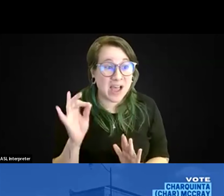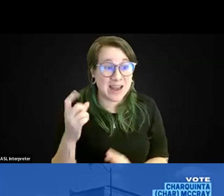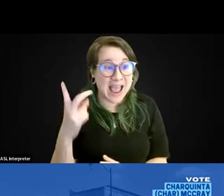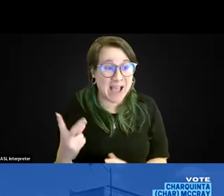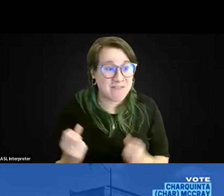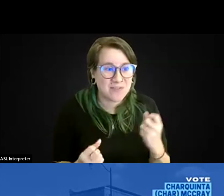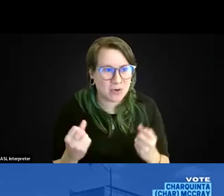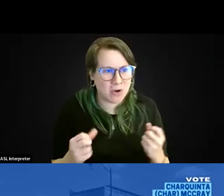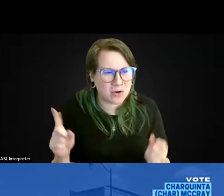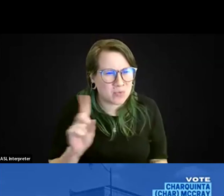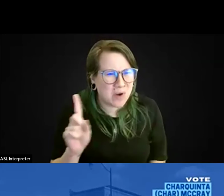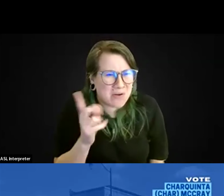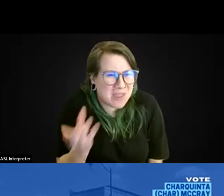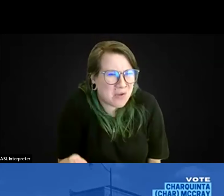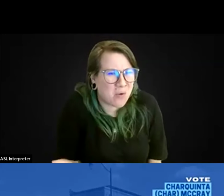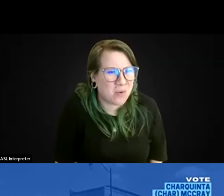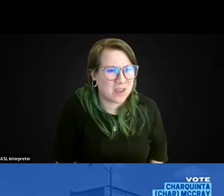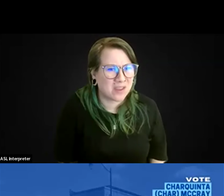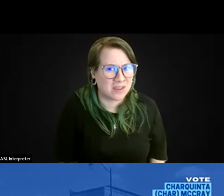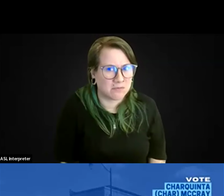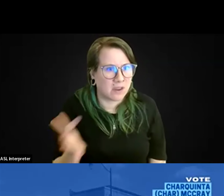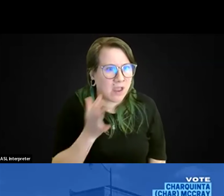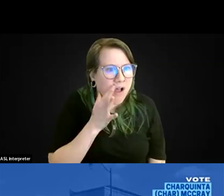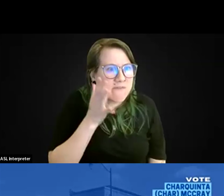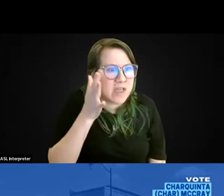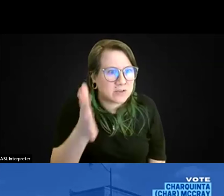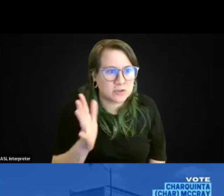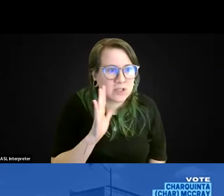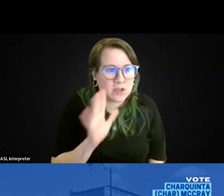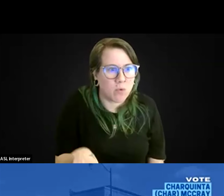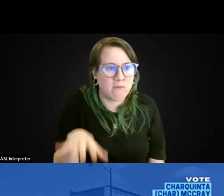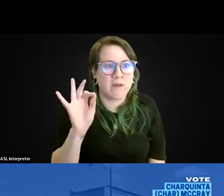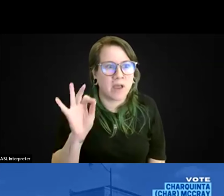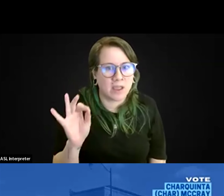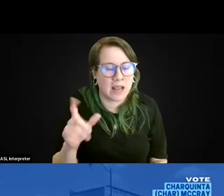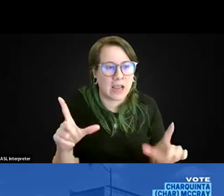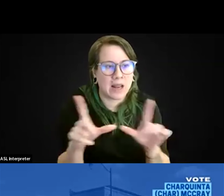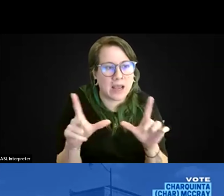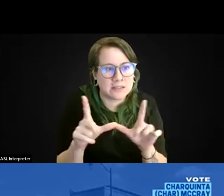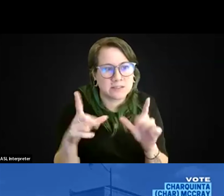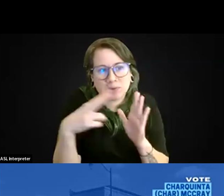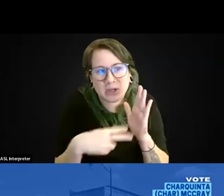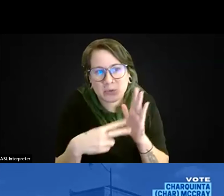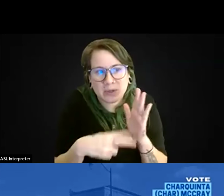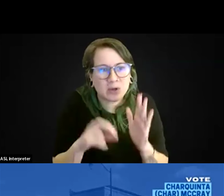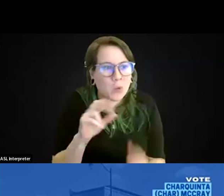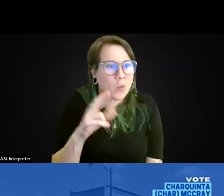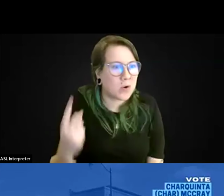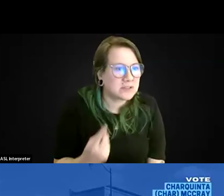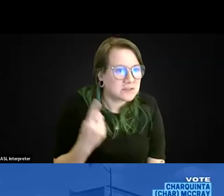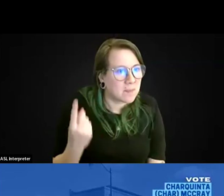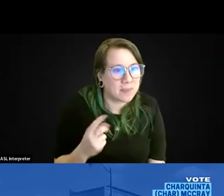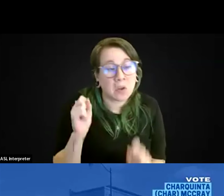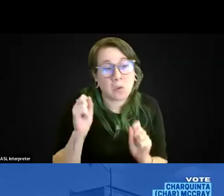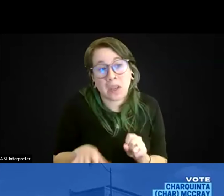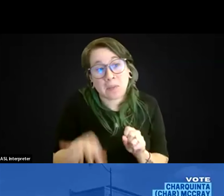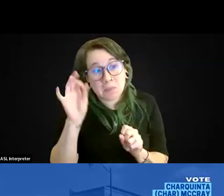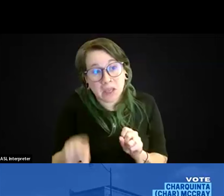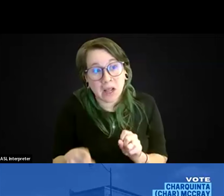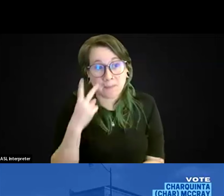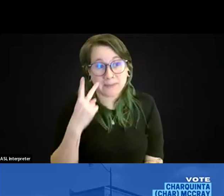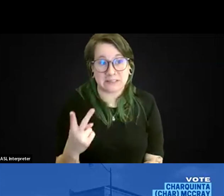are they going? They're eventually they'll come across a license plate reader or something where we can pick it up and see